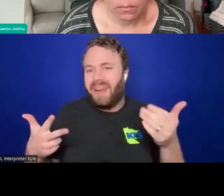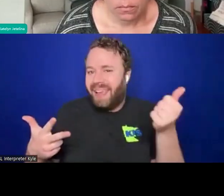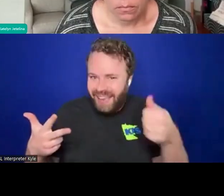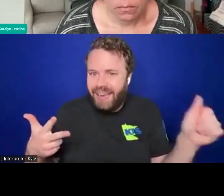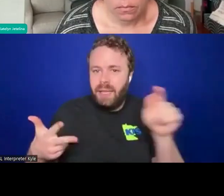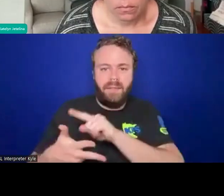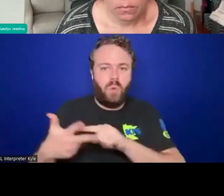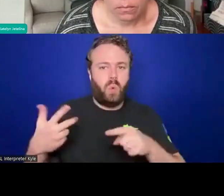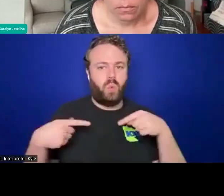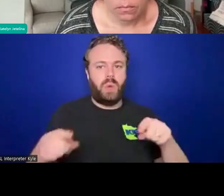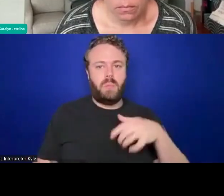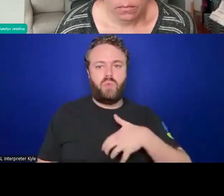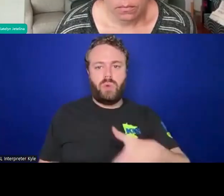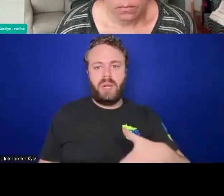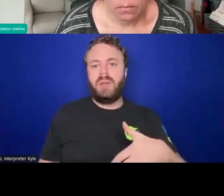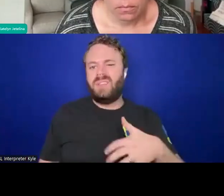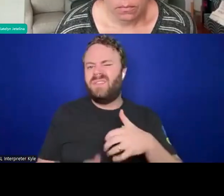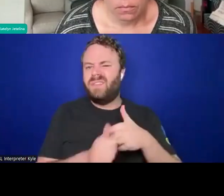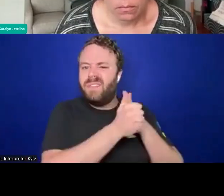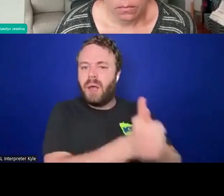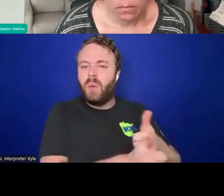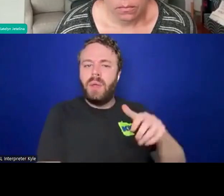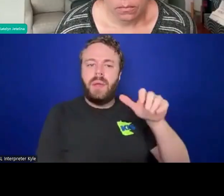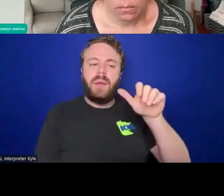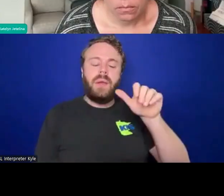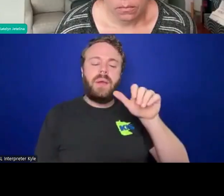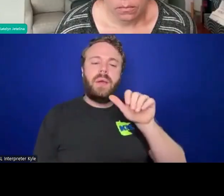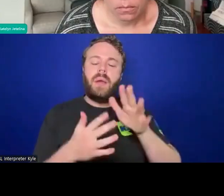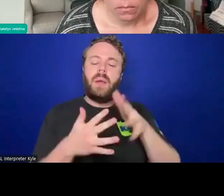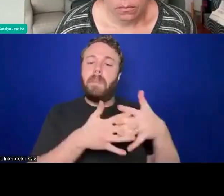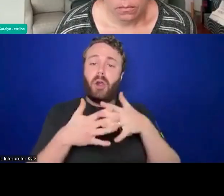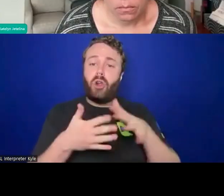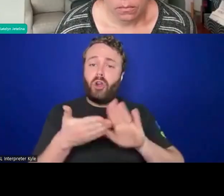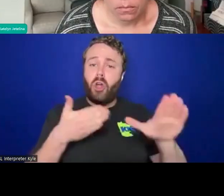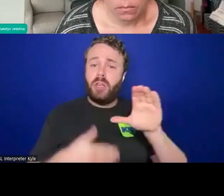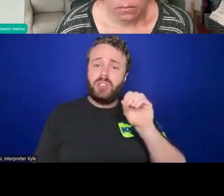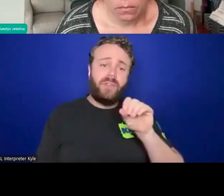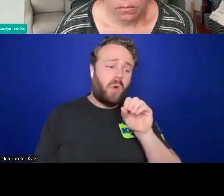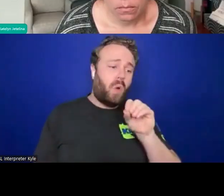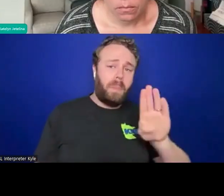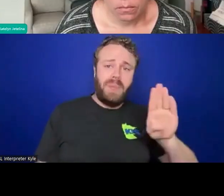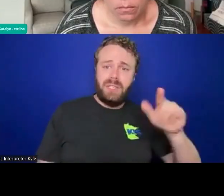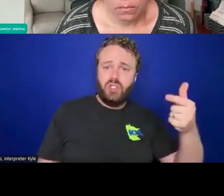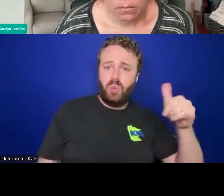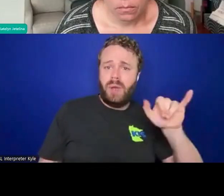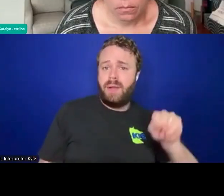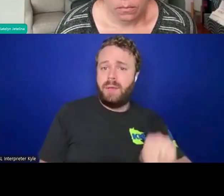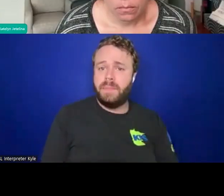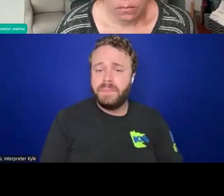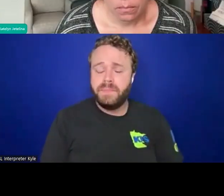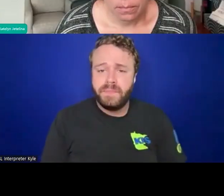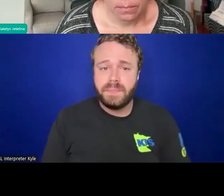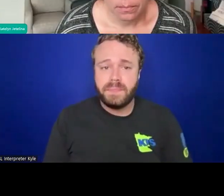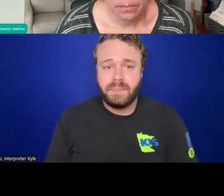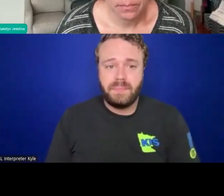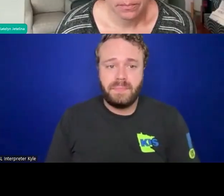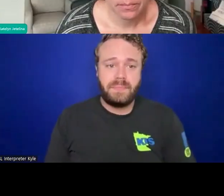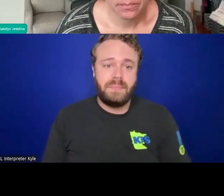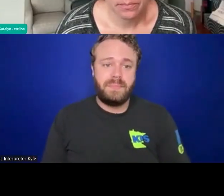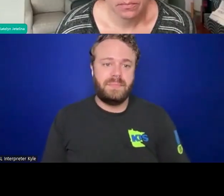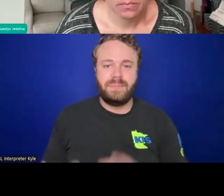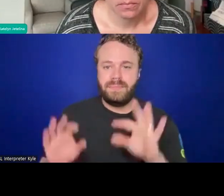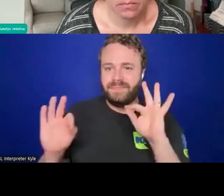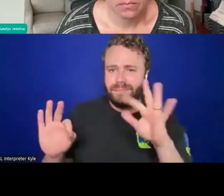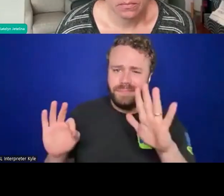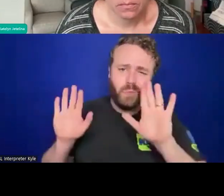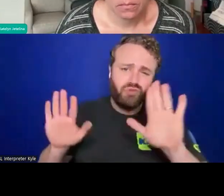pregnancy per the American College of Obstetricians and Gynecologists. Wonderful. Thank you so much. We only have just